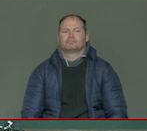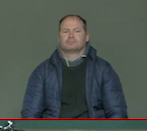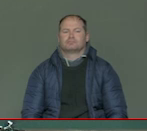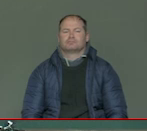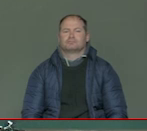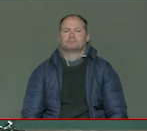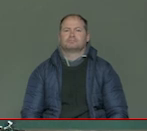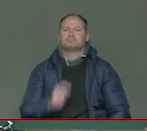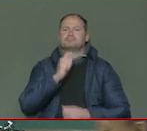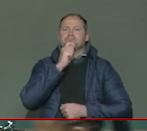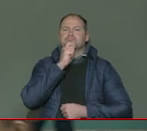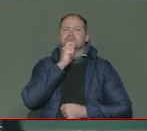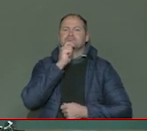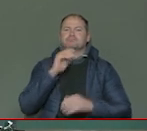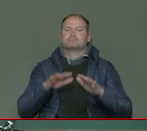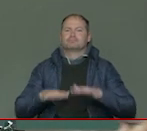Good morning, everyone.